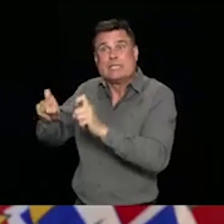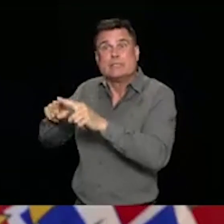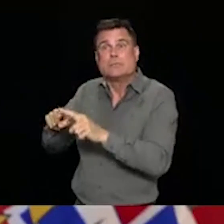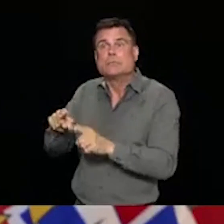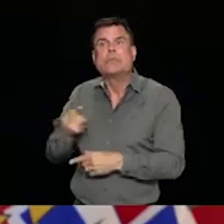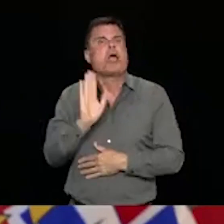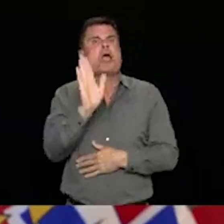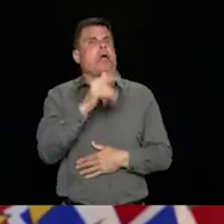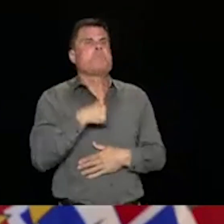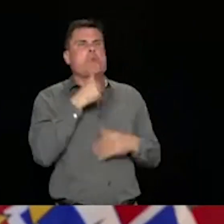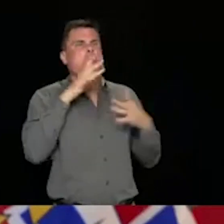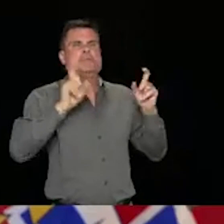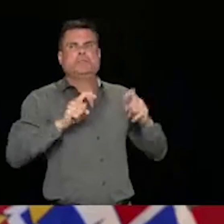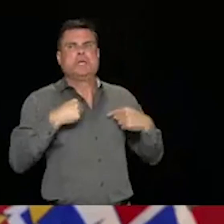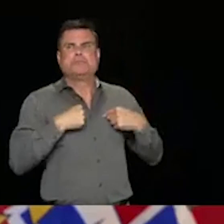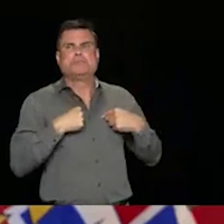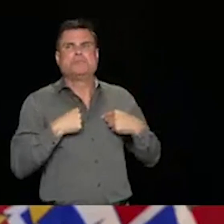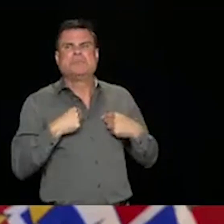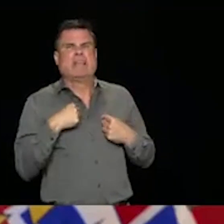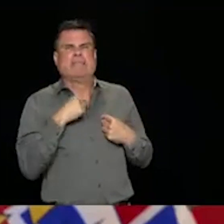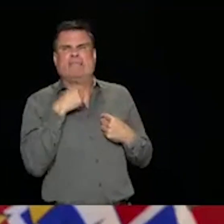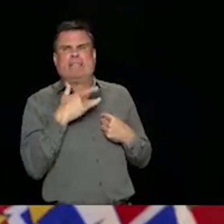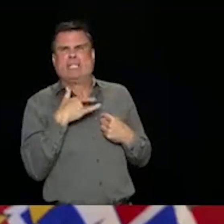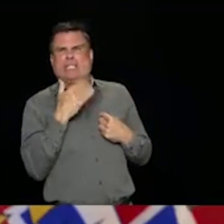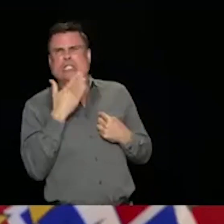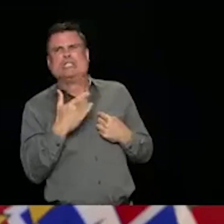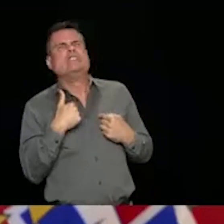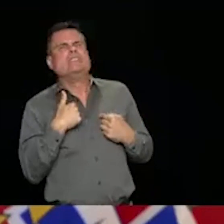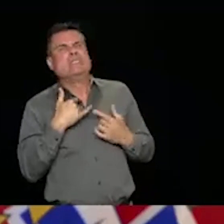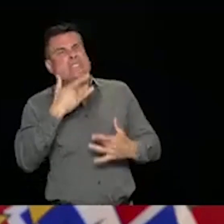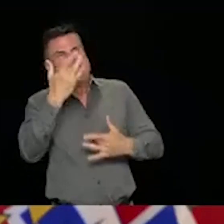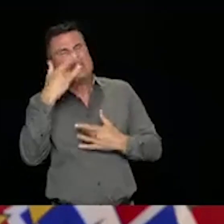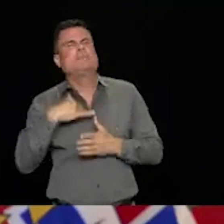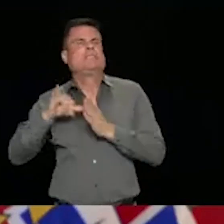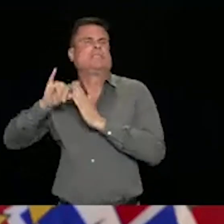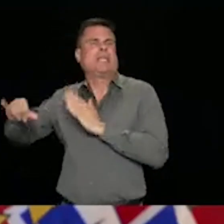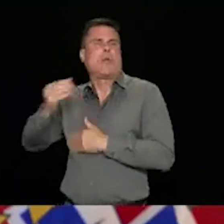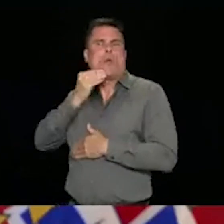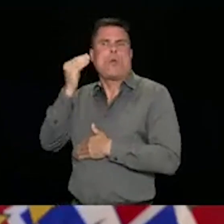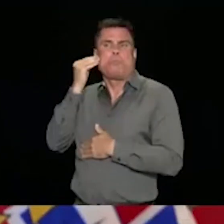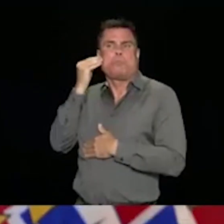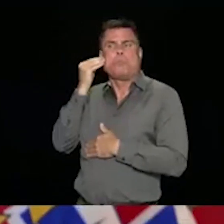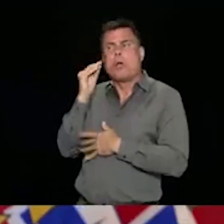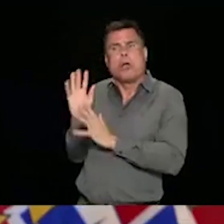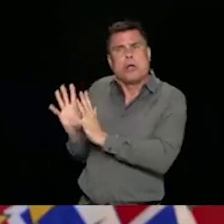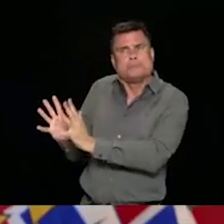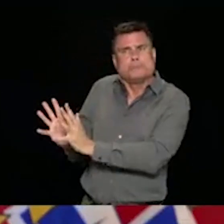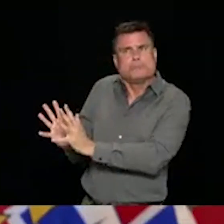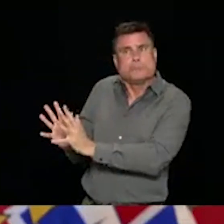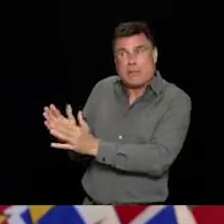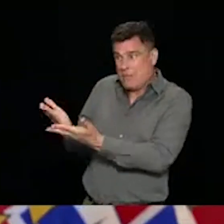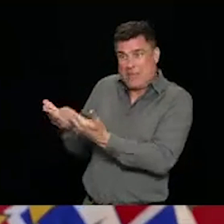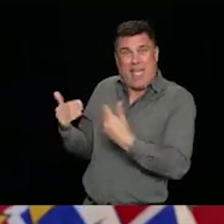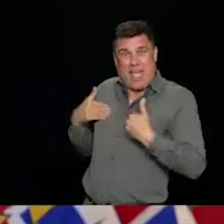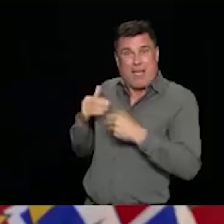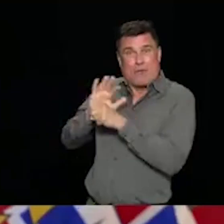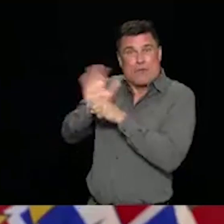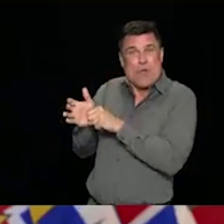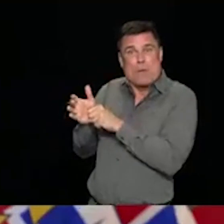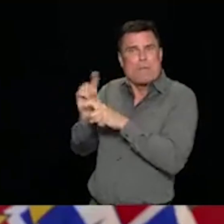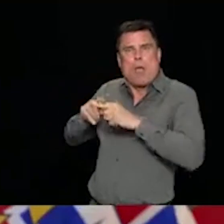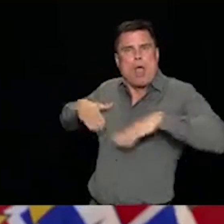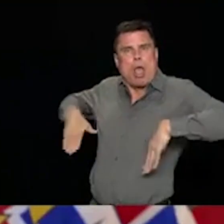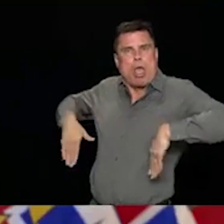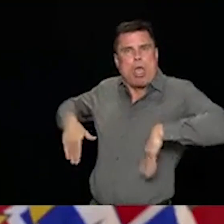is more illness out there that we have not had a person test positive for. And one of the reasons why we have been